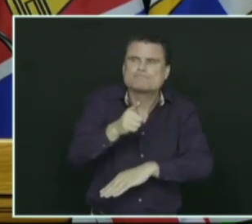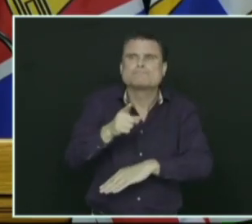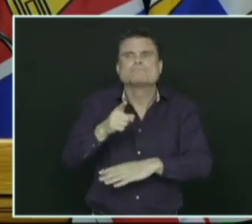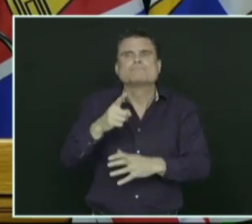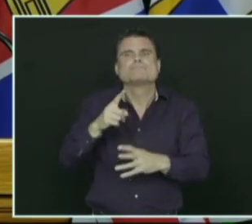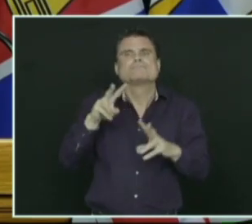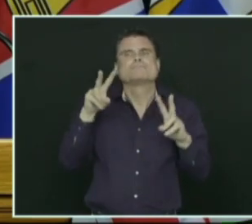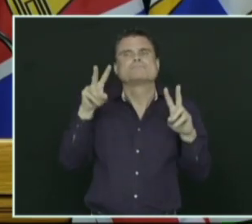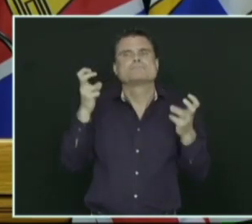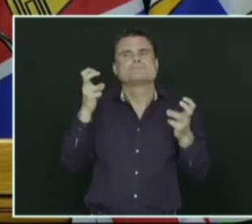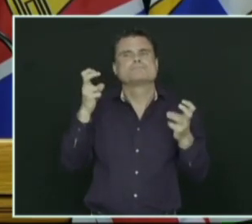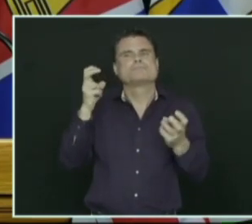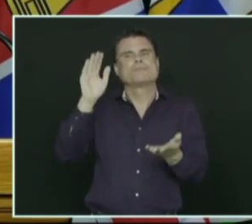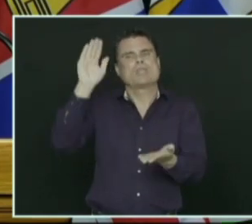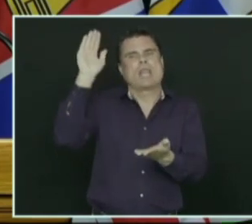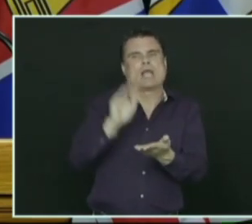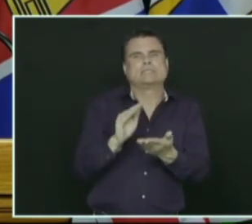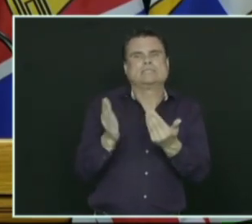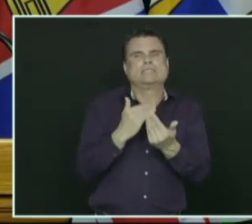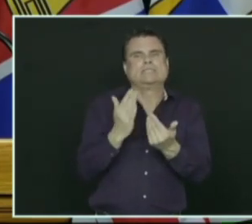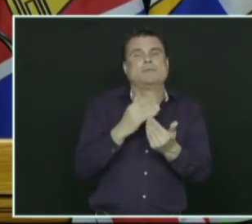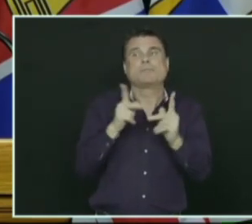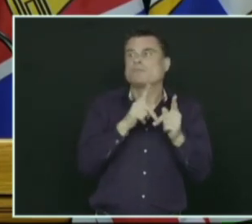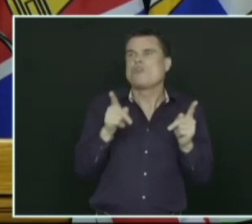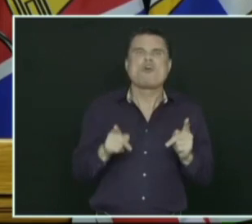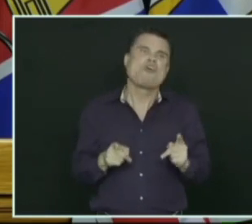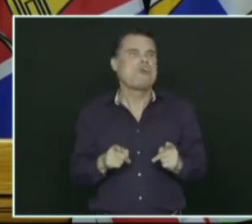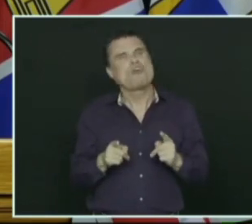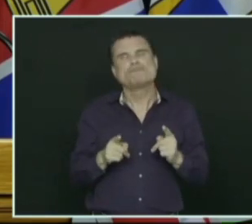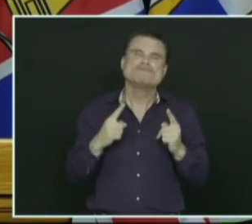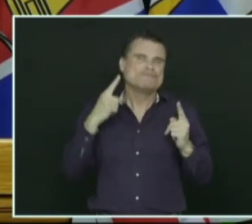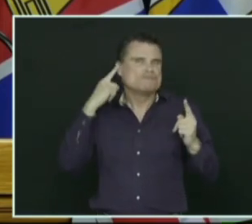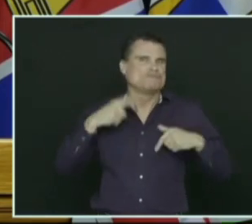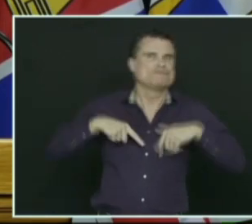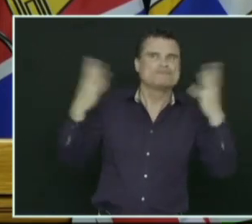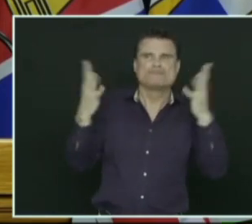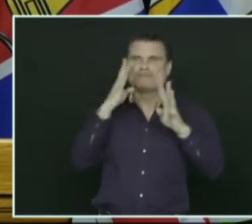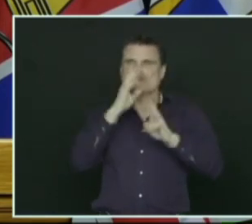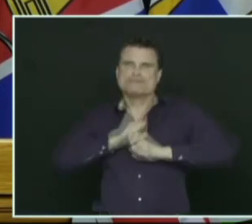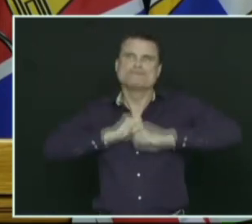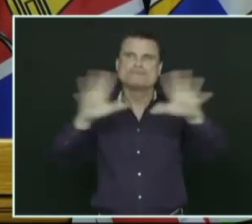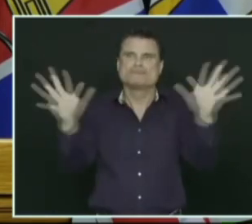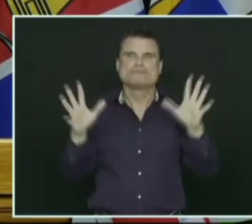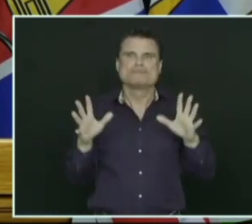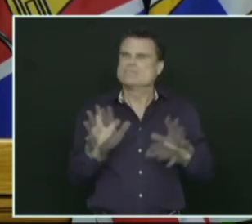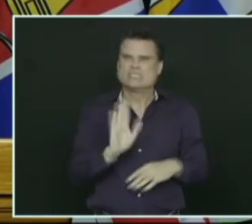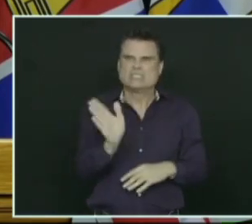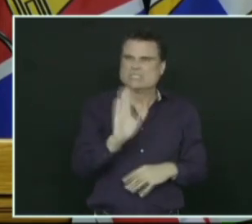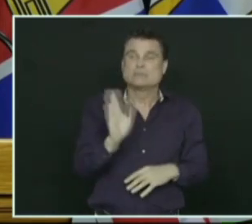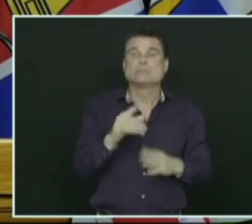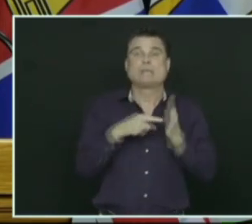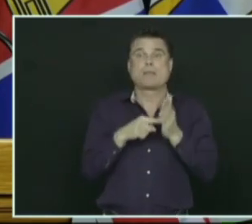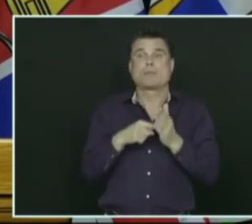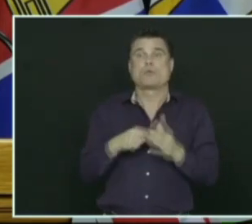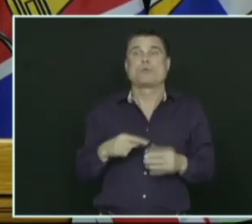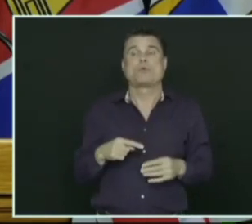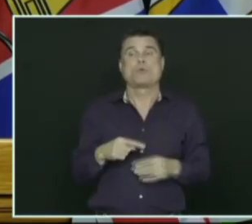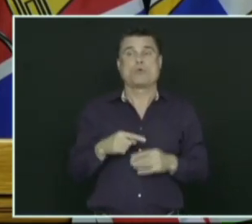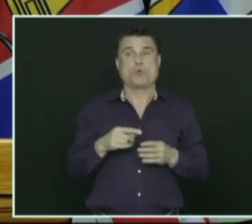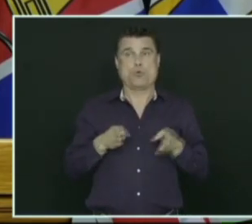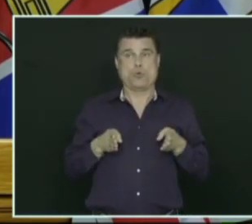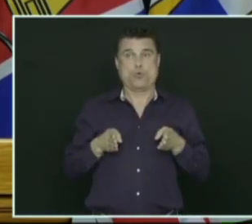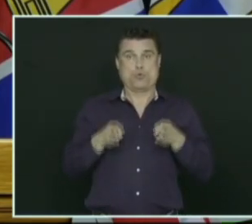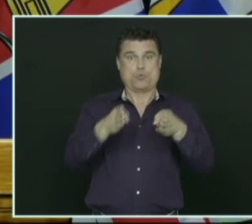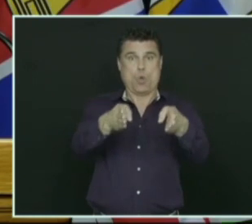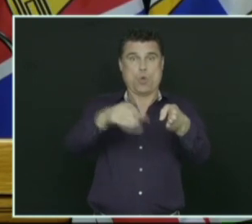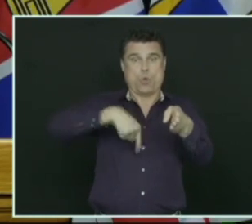for symptoms, screening residents on sometimes several times a day for symptoms, wearing a personal protective equipment for all